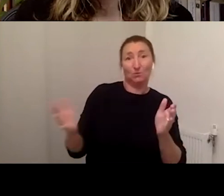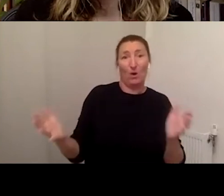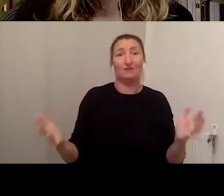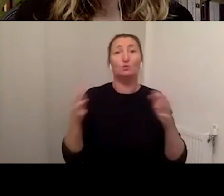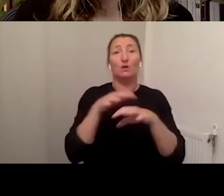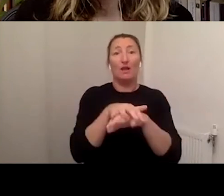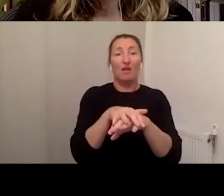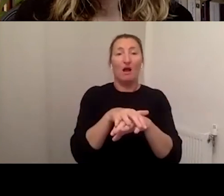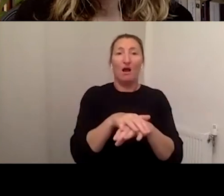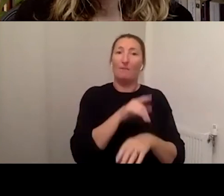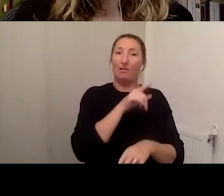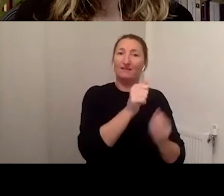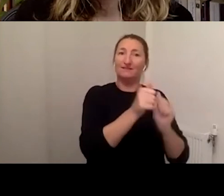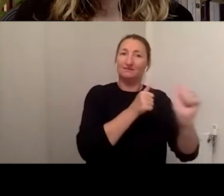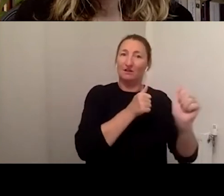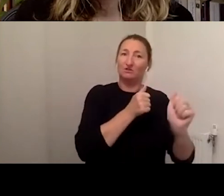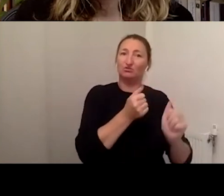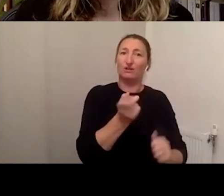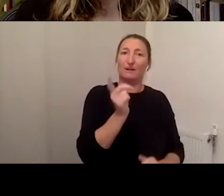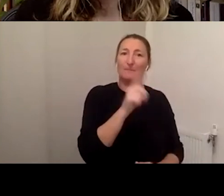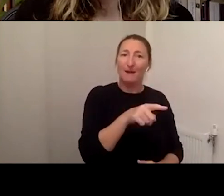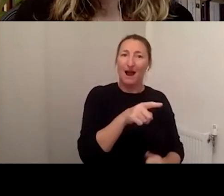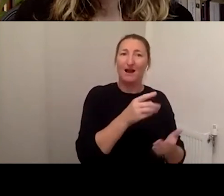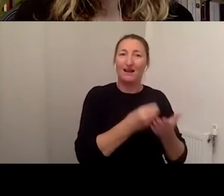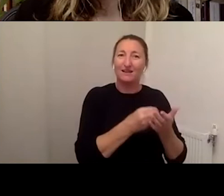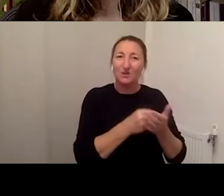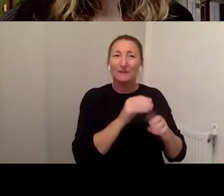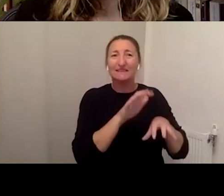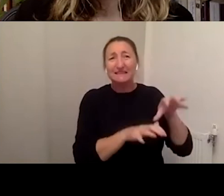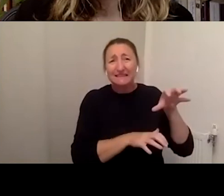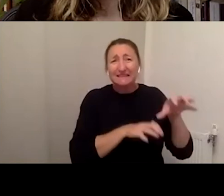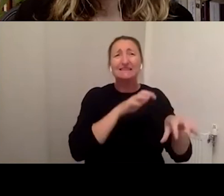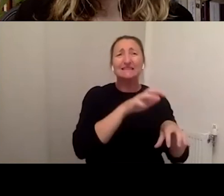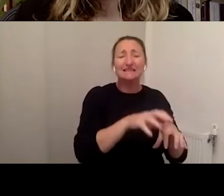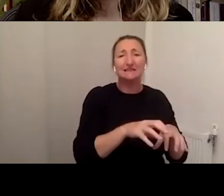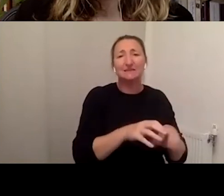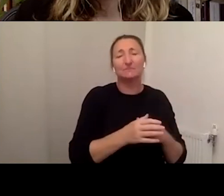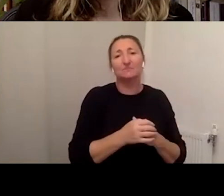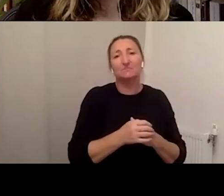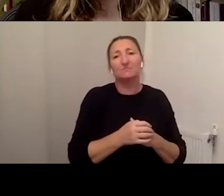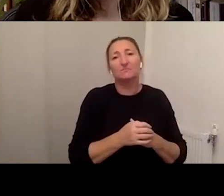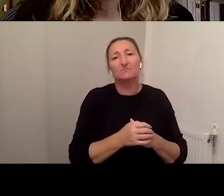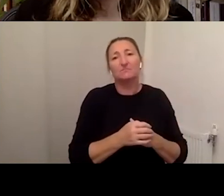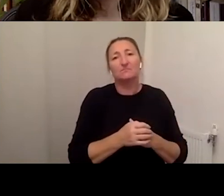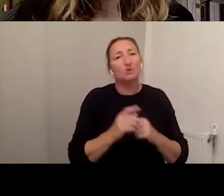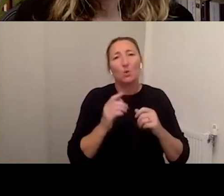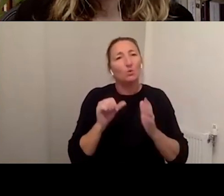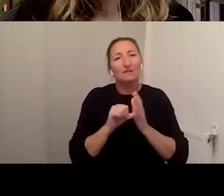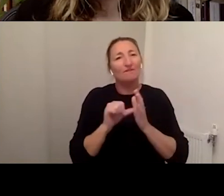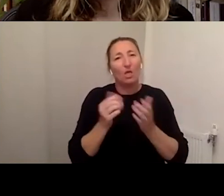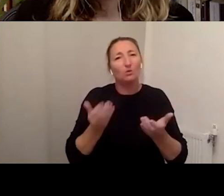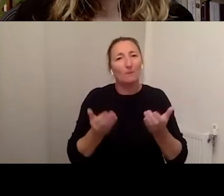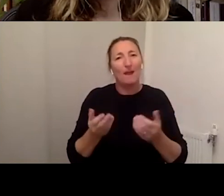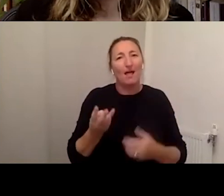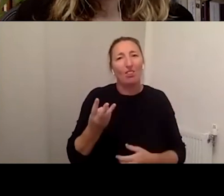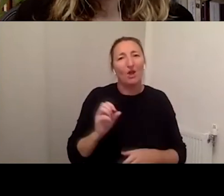economic challenge would not be that great, and we're not, it's completely not comparable to what we've seen 30 years ago,